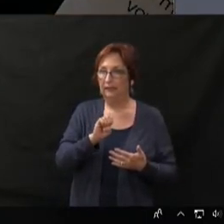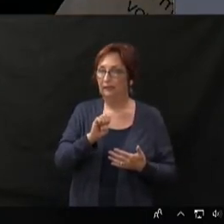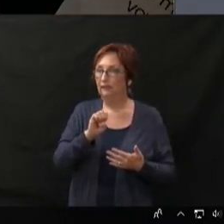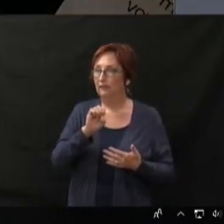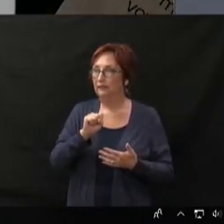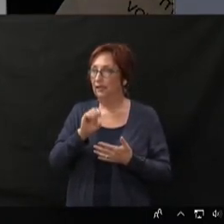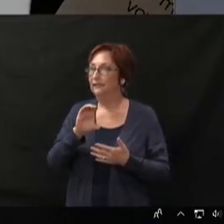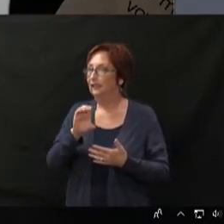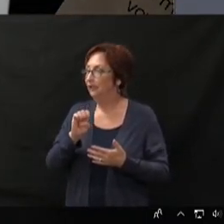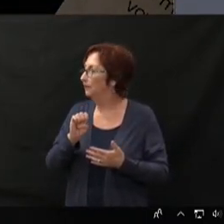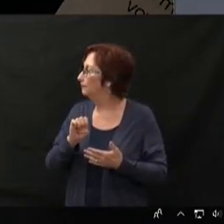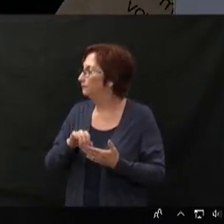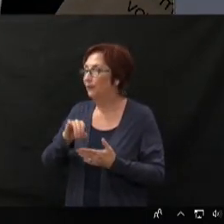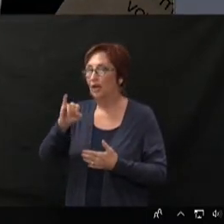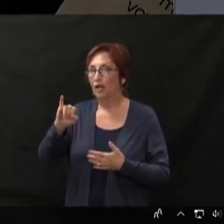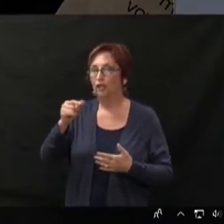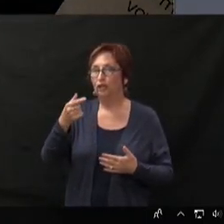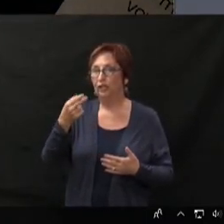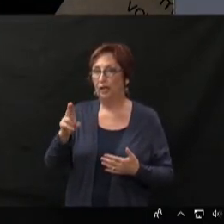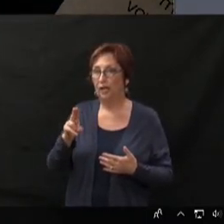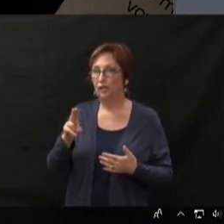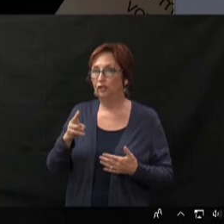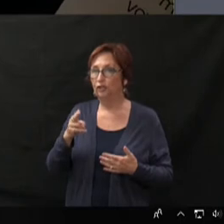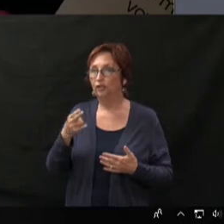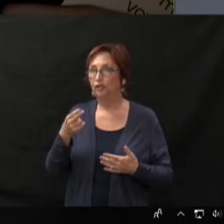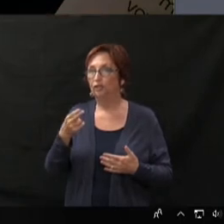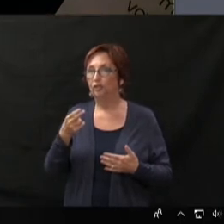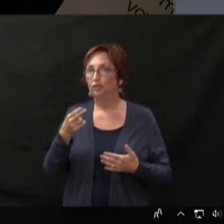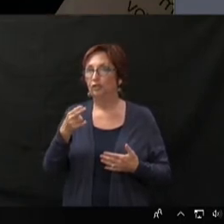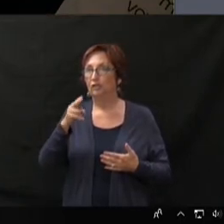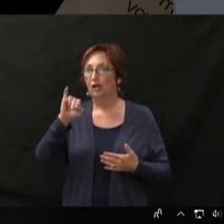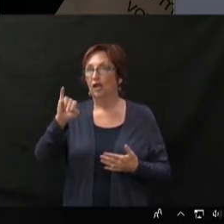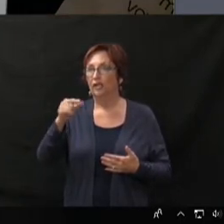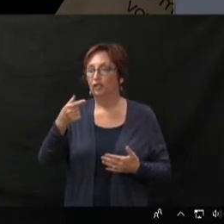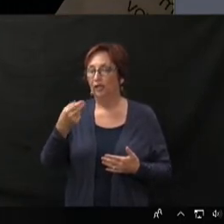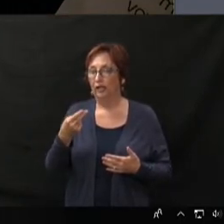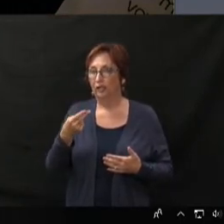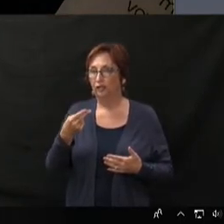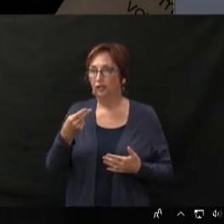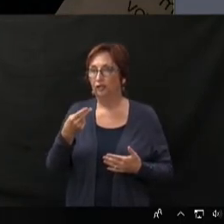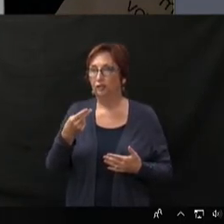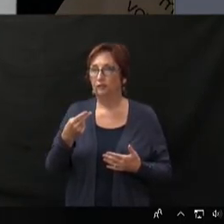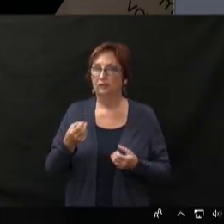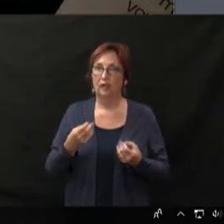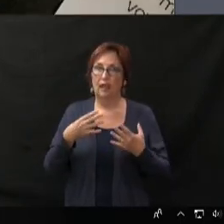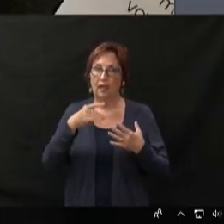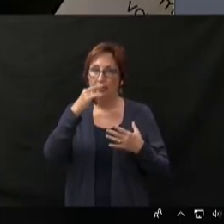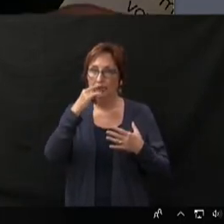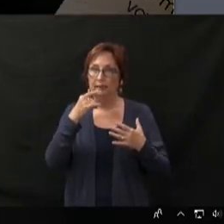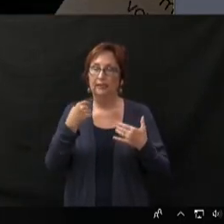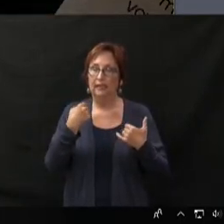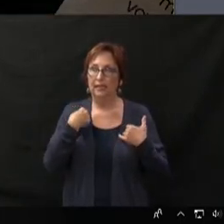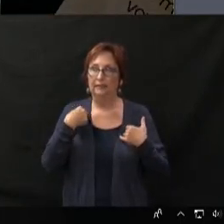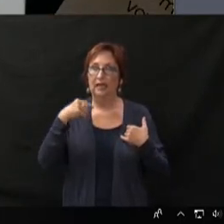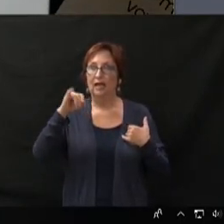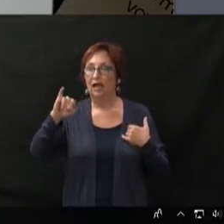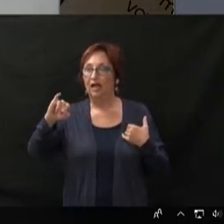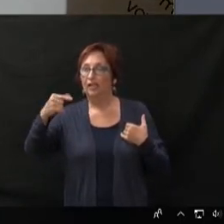IGH, you get a lot of bang for your buck when you teach kids early on because there's a lot of words that have IGH saying I.